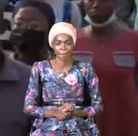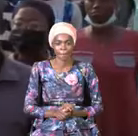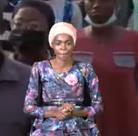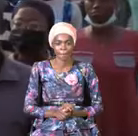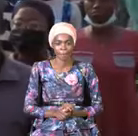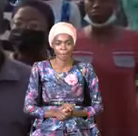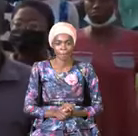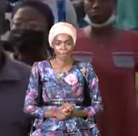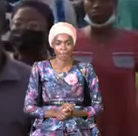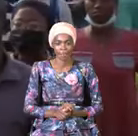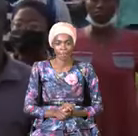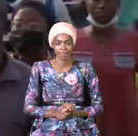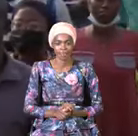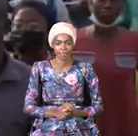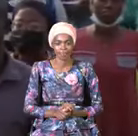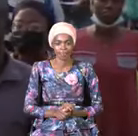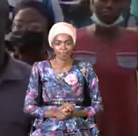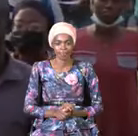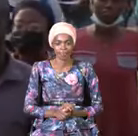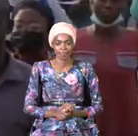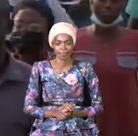return for the final event.